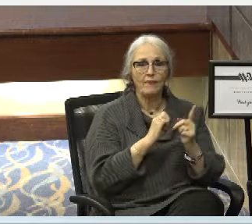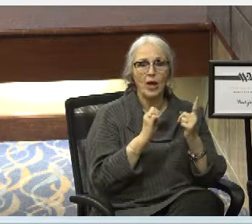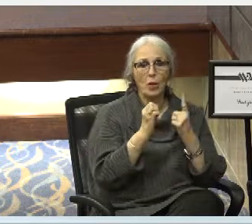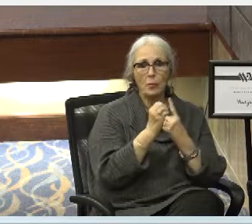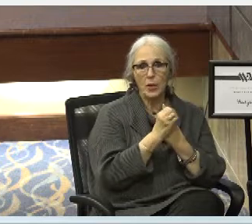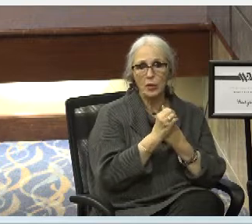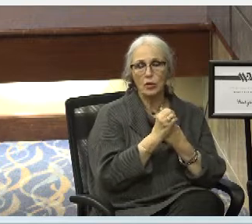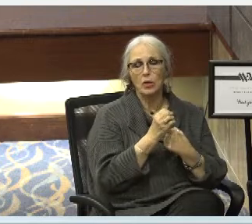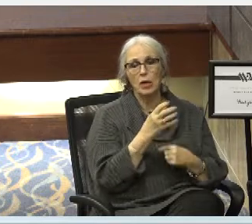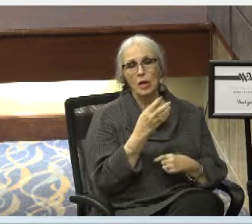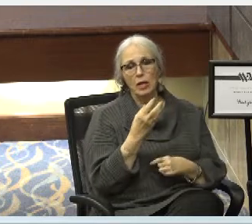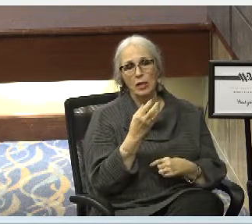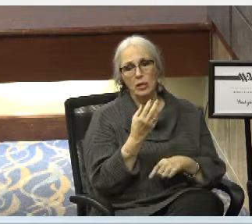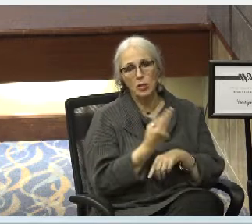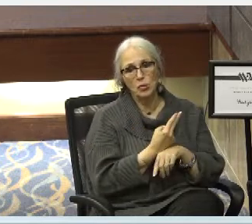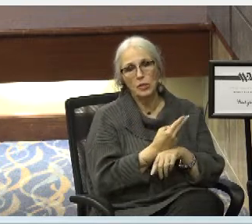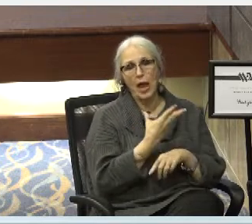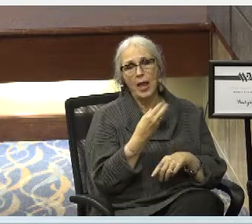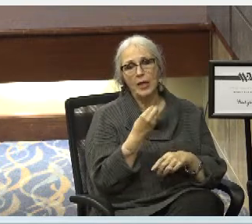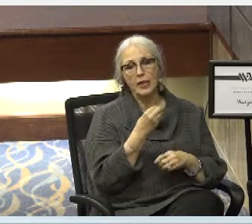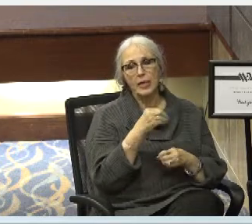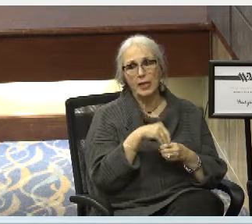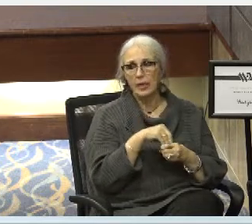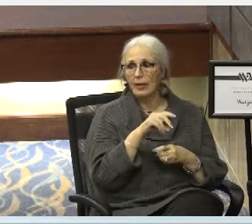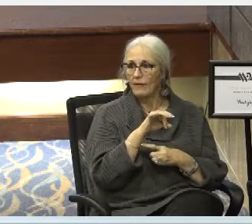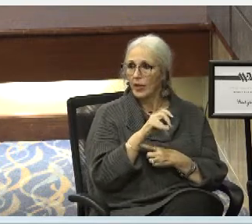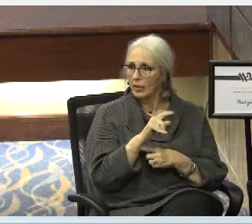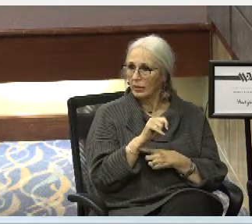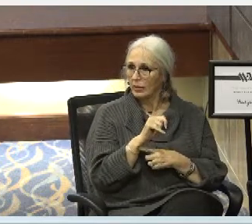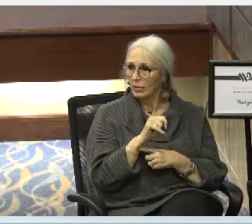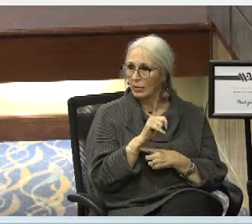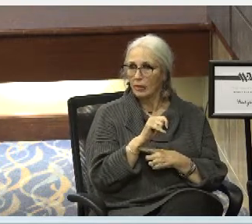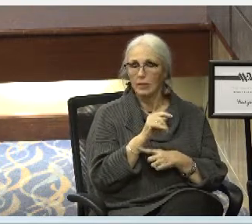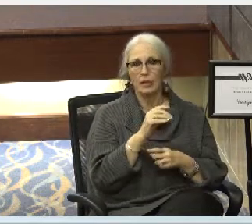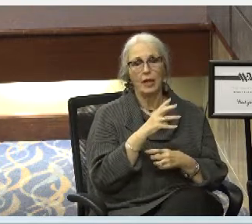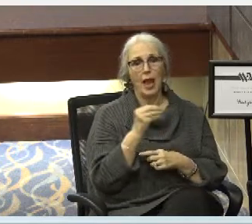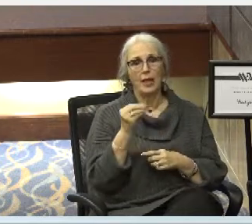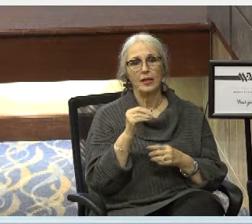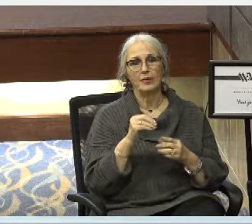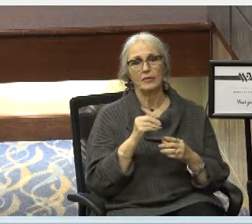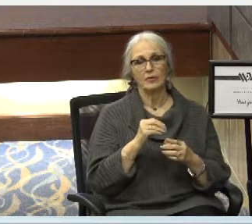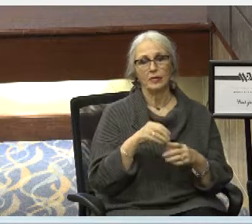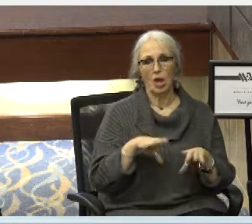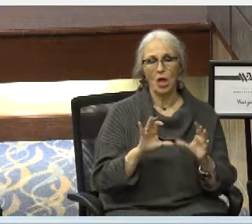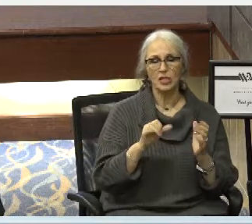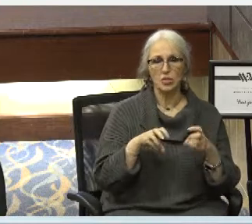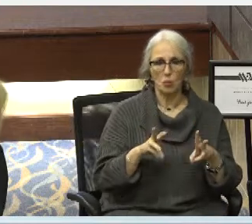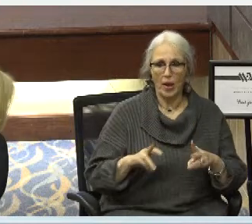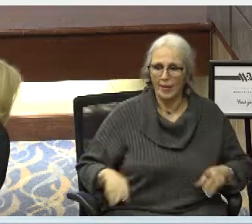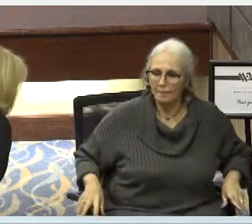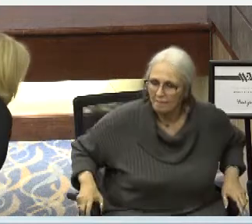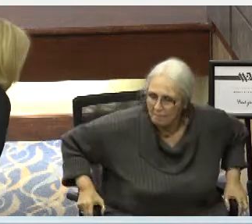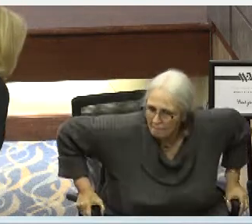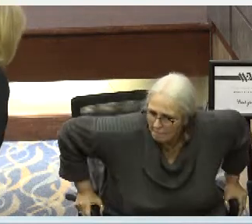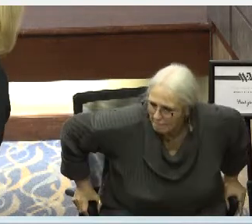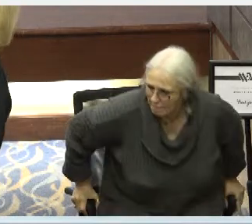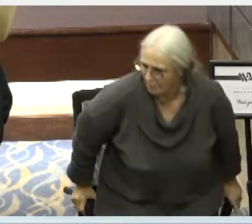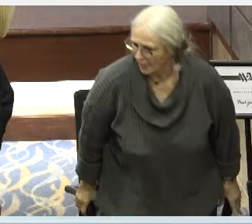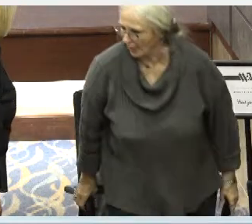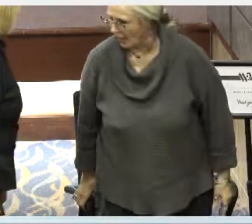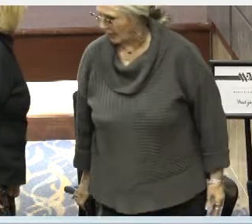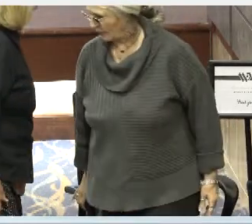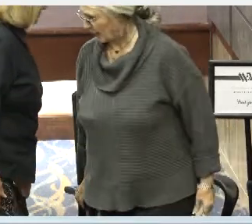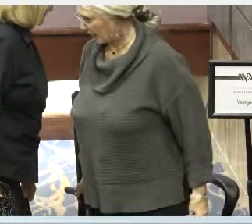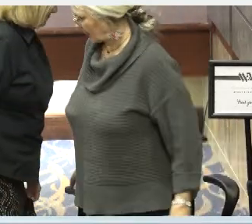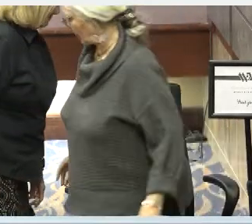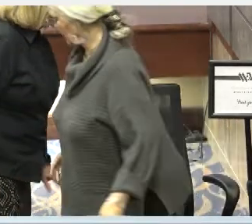that could arise there. In the event something like that is discovered and it causes a delay in construction, there's a 30-day